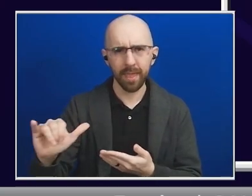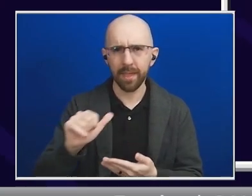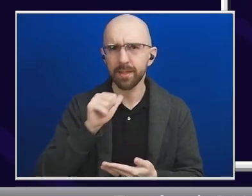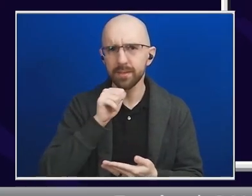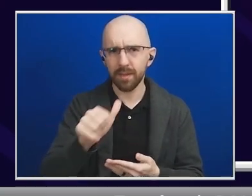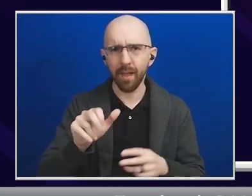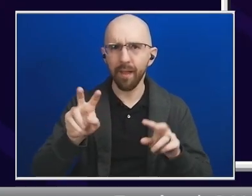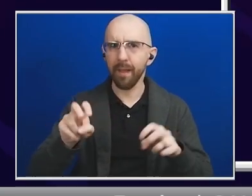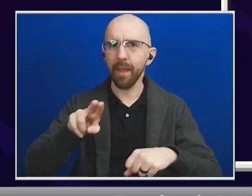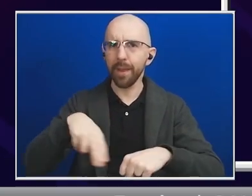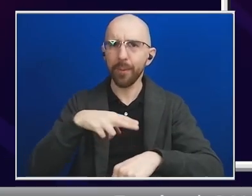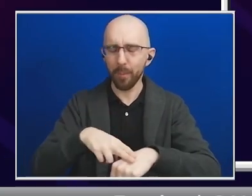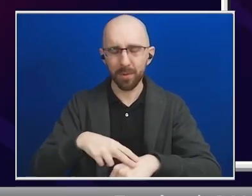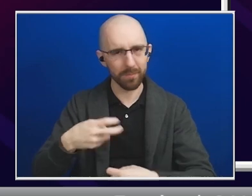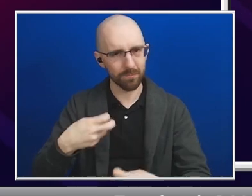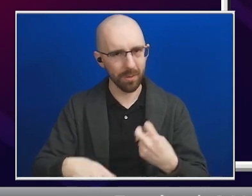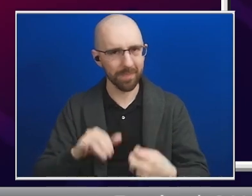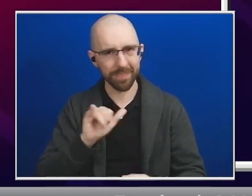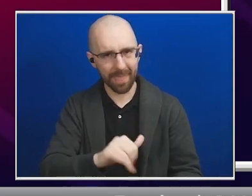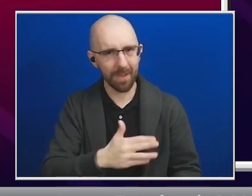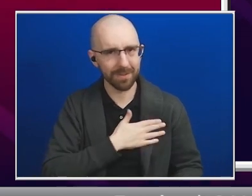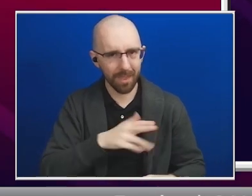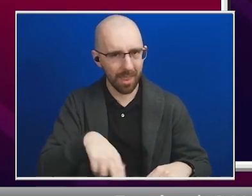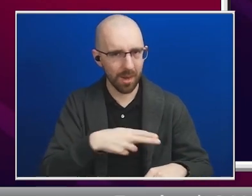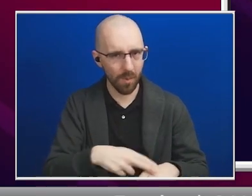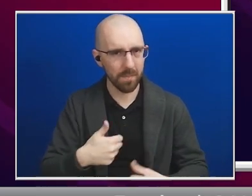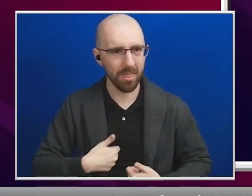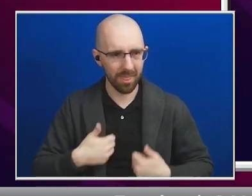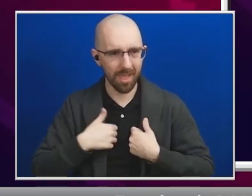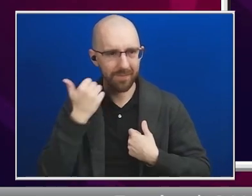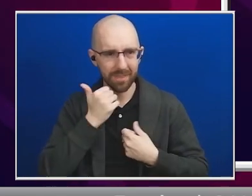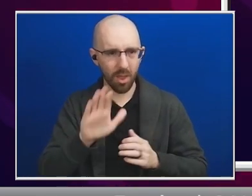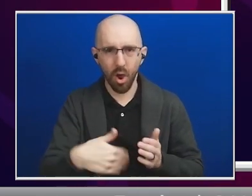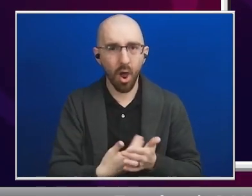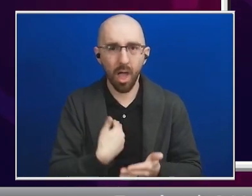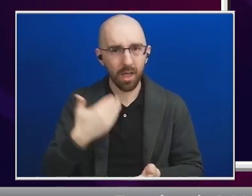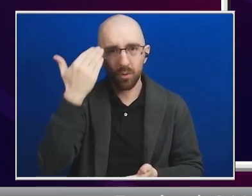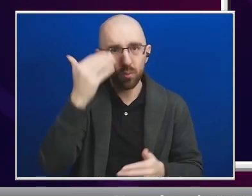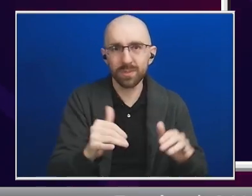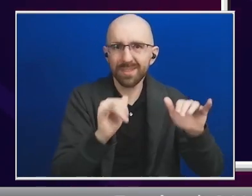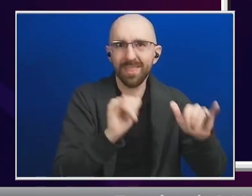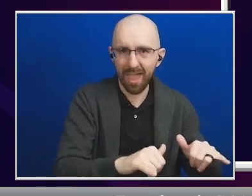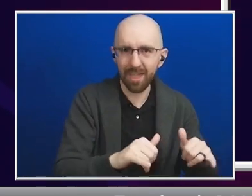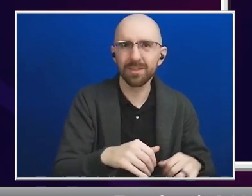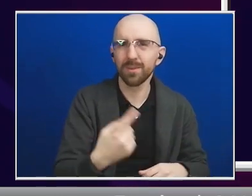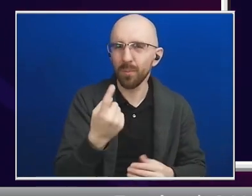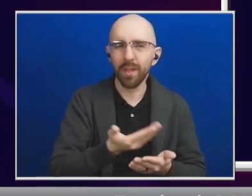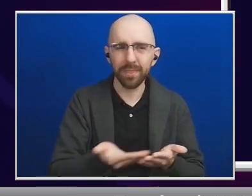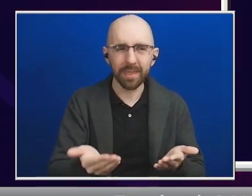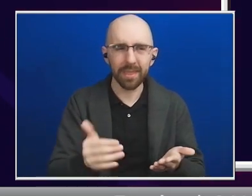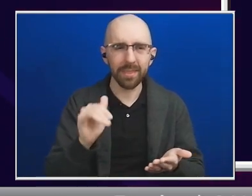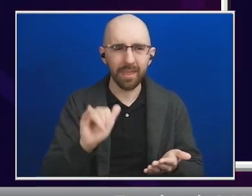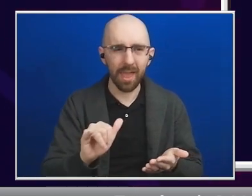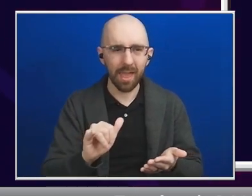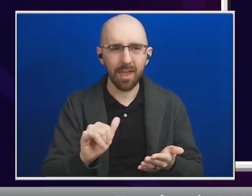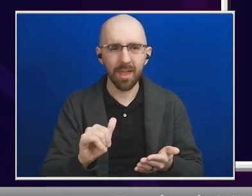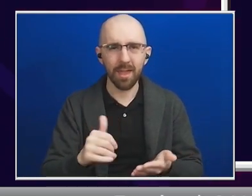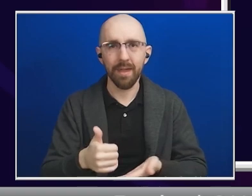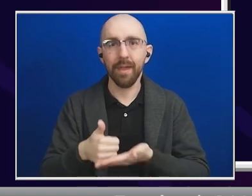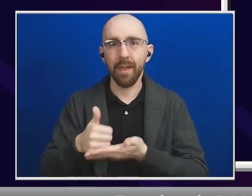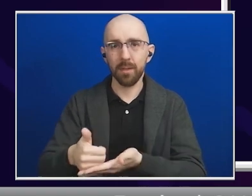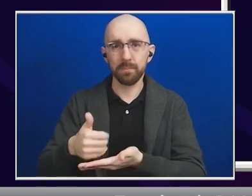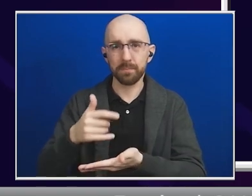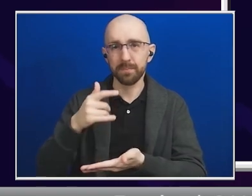problem is that was my normal life. I mean, that's all I knew. So, I mean, that's one thing that I hope those kids understand, like, that can